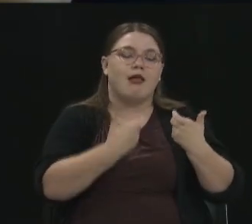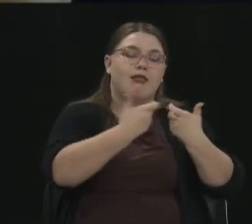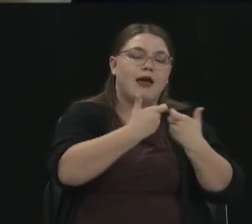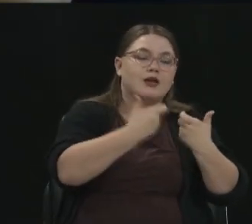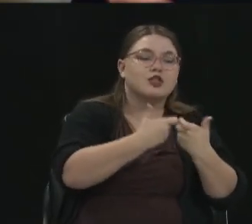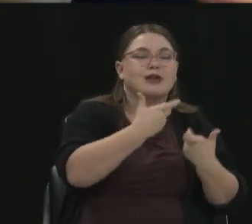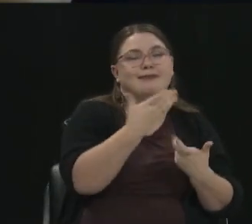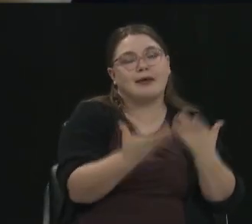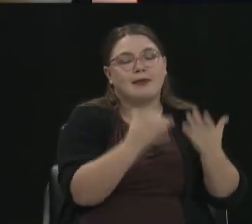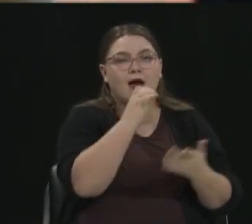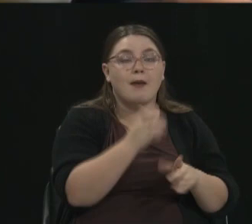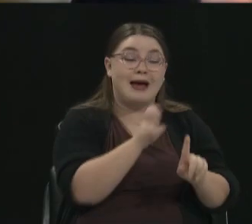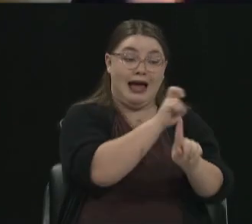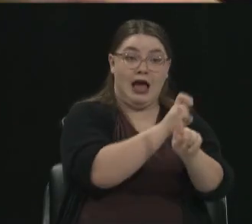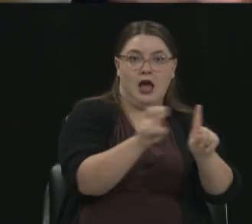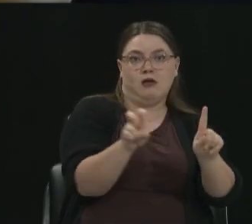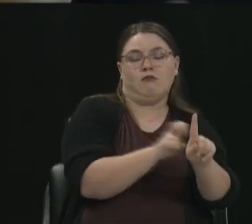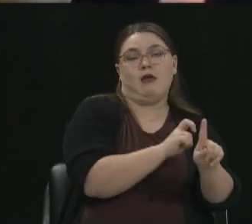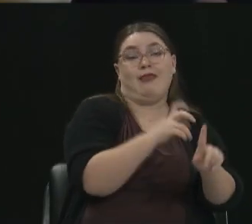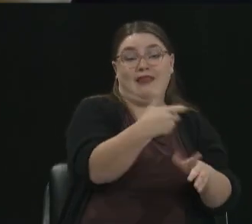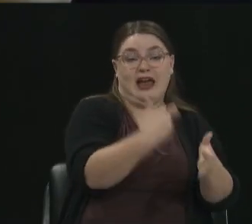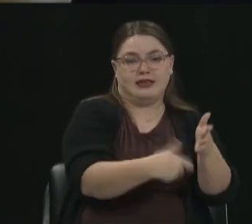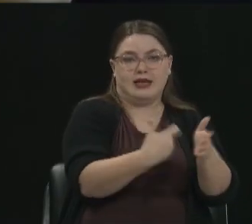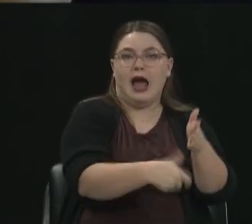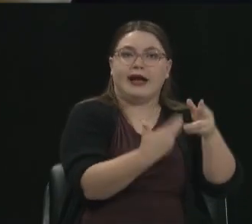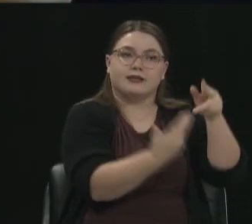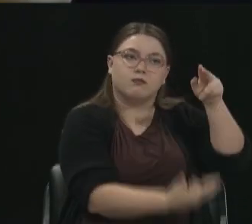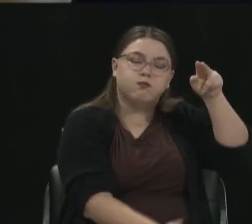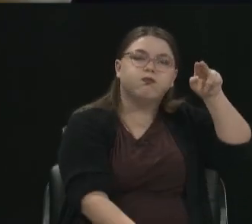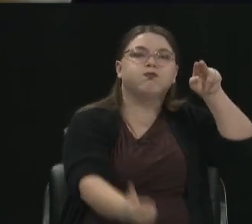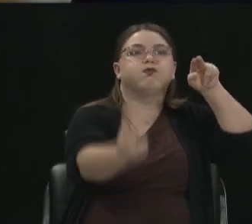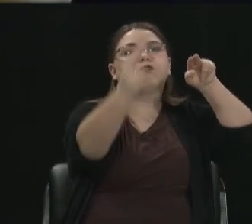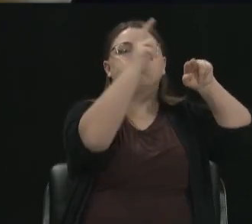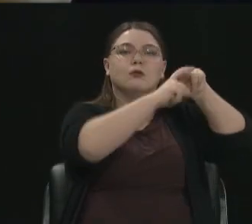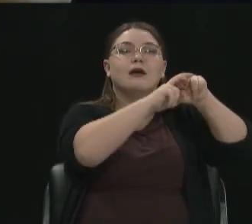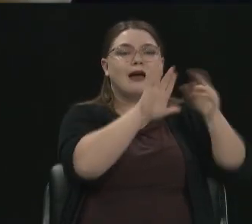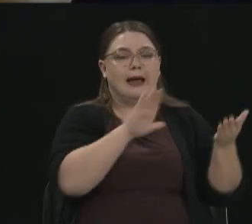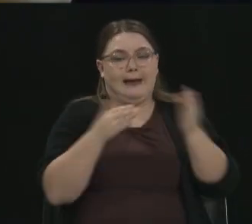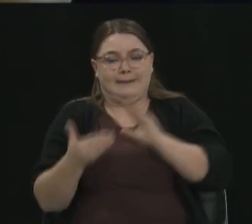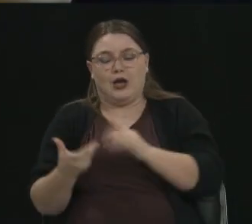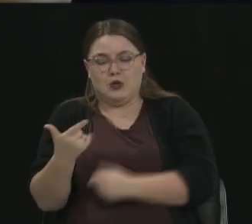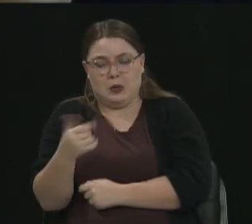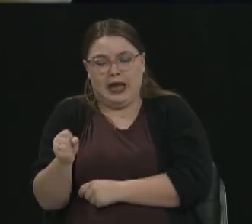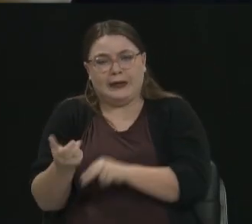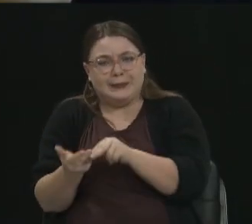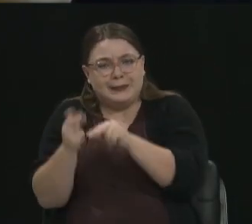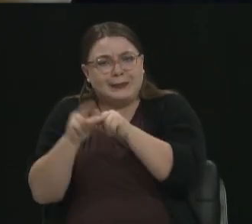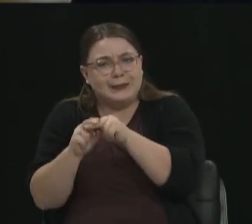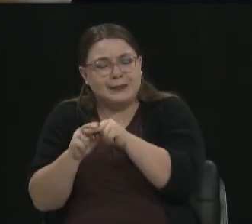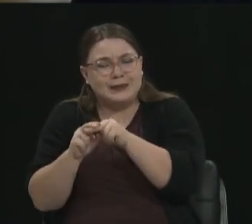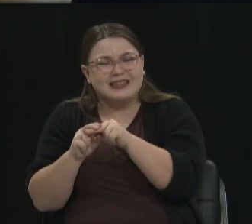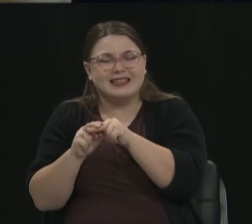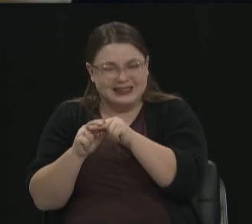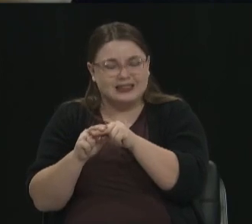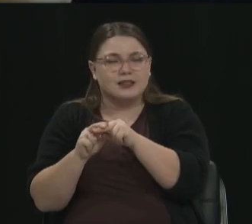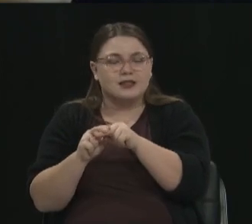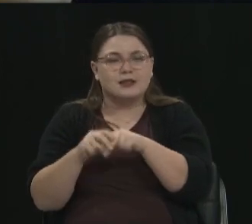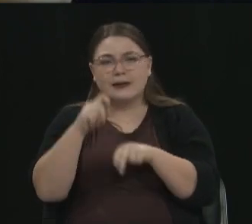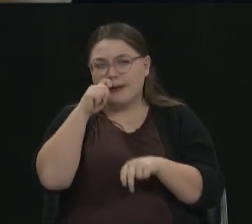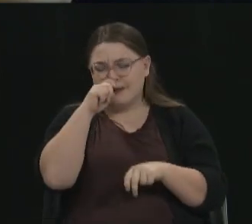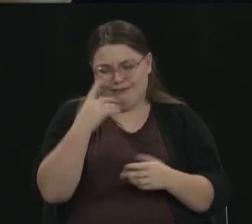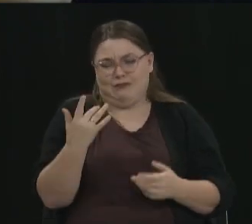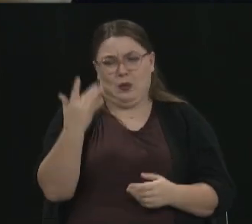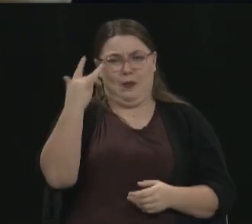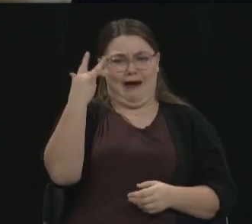hybrids. So lots and lots of small decisions that what